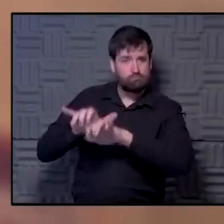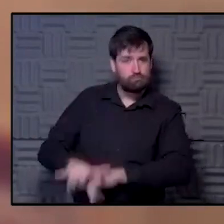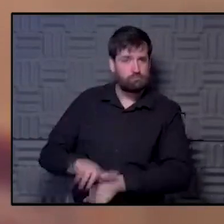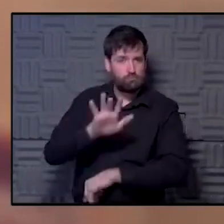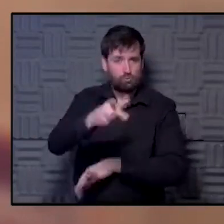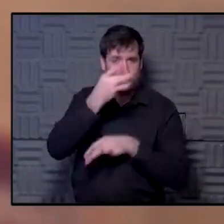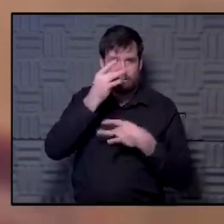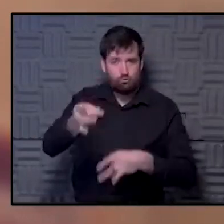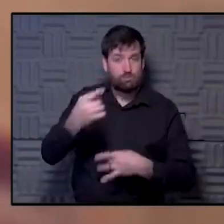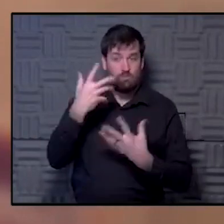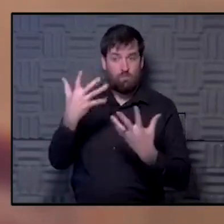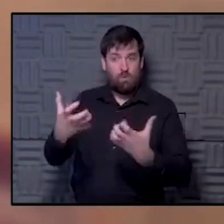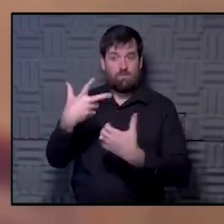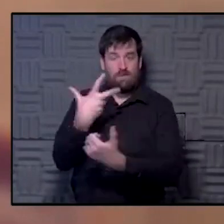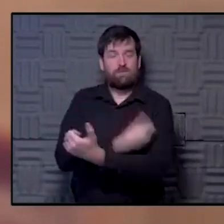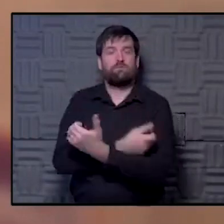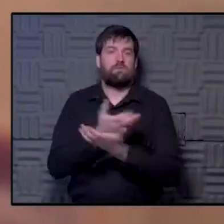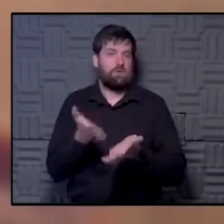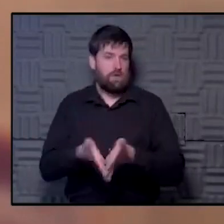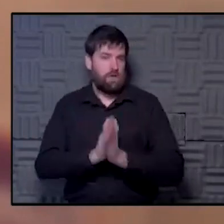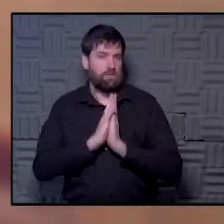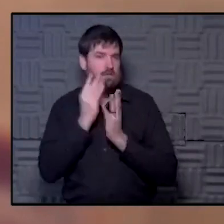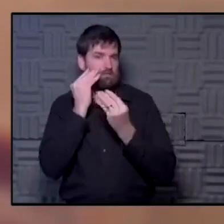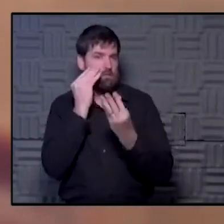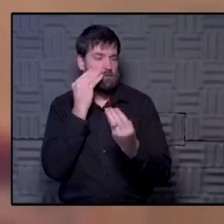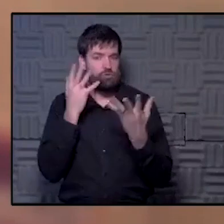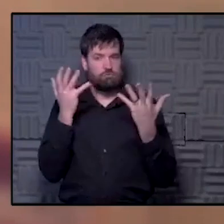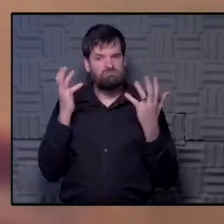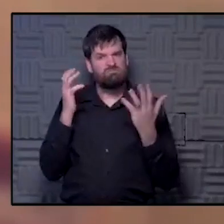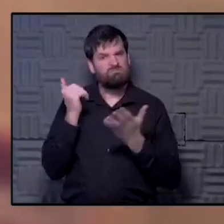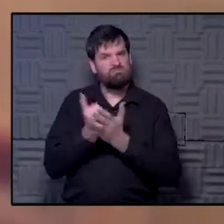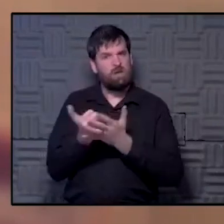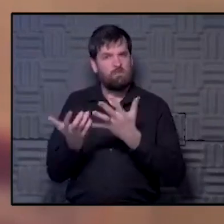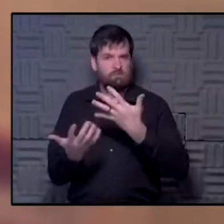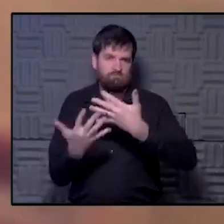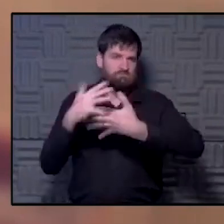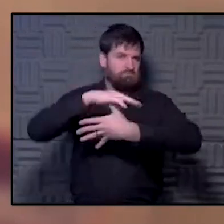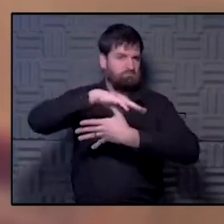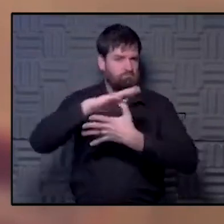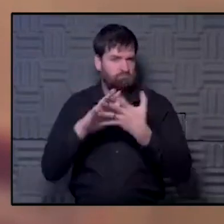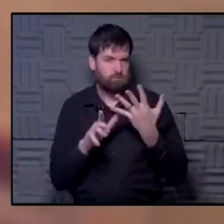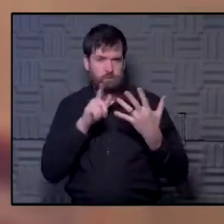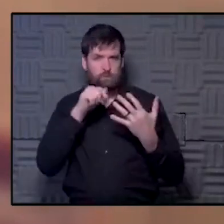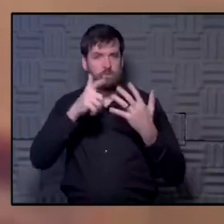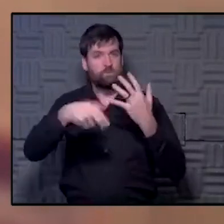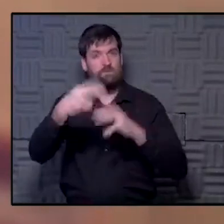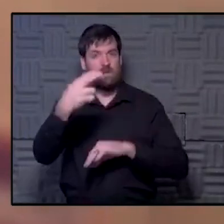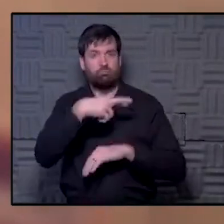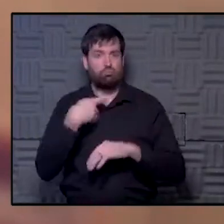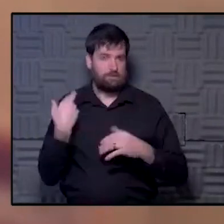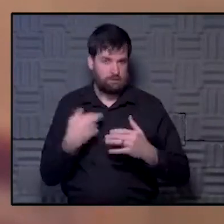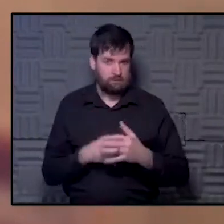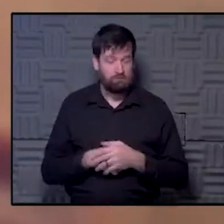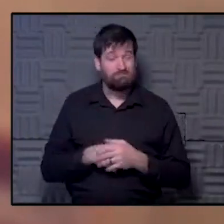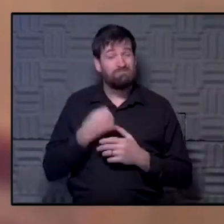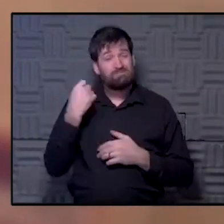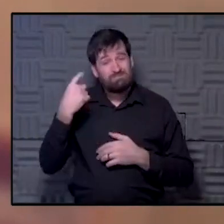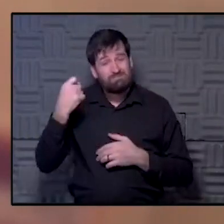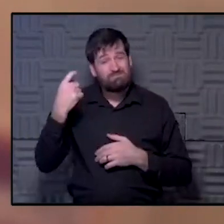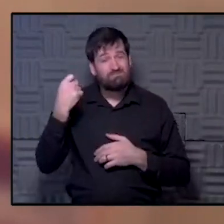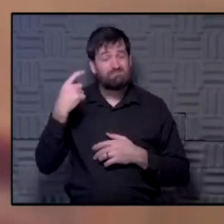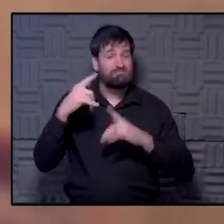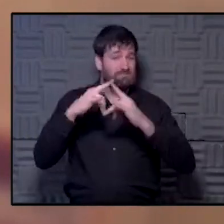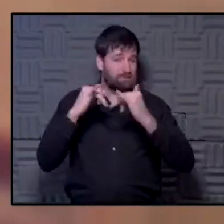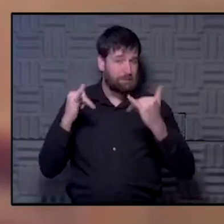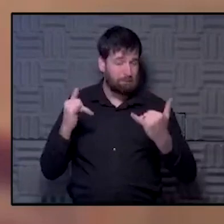getting the vaccine, we've asked for information that can help us prioritize those at-risk communities. But the other half of that,